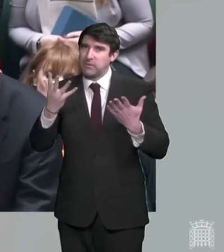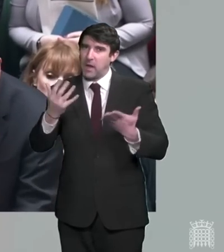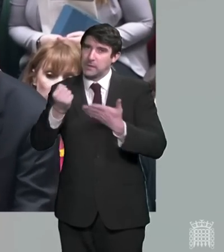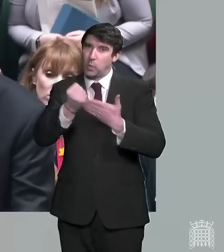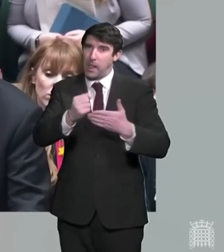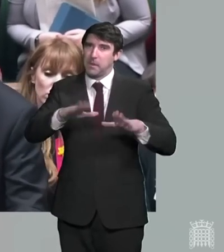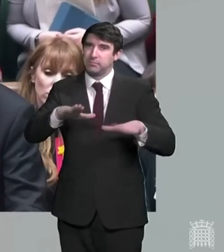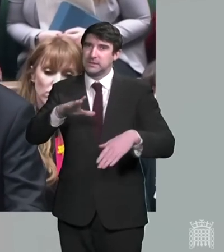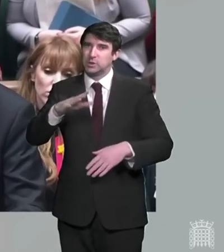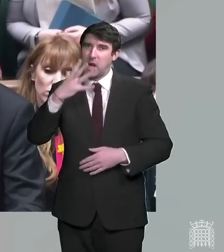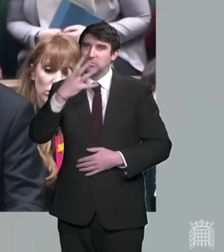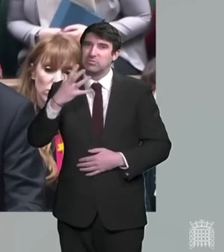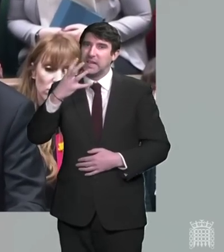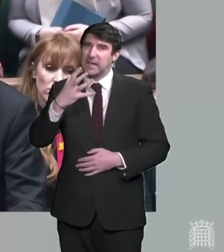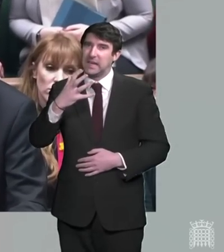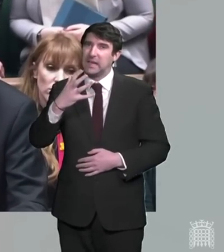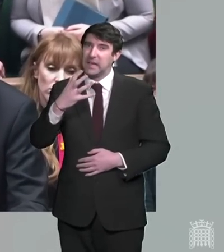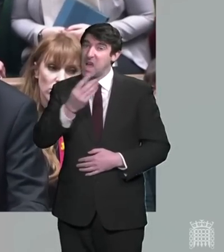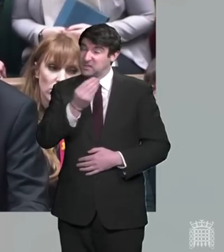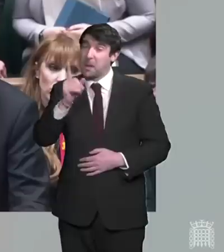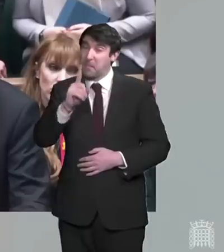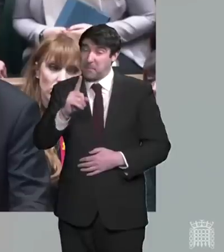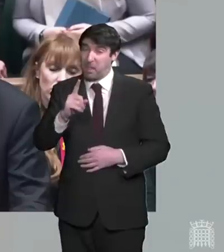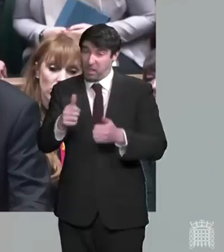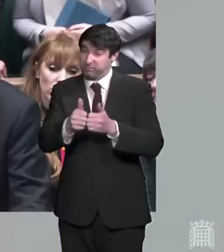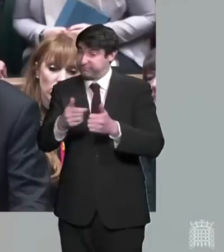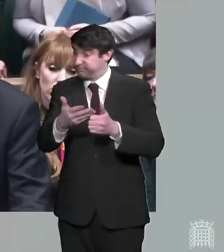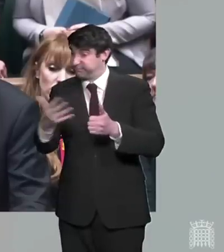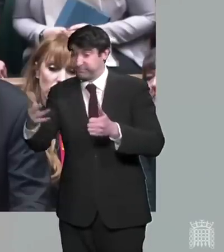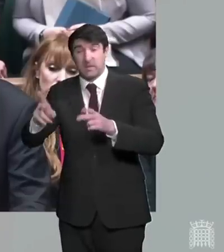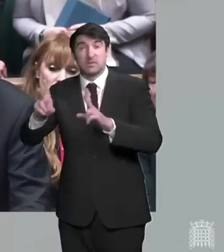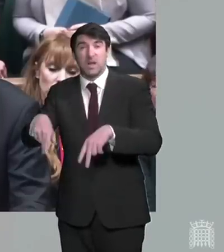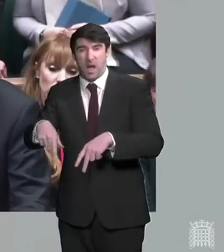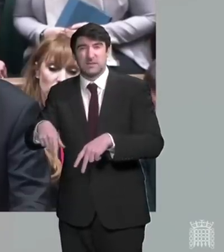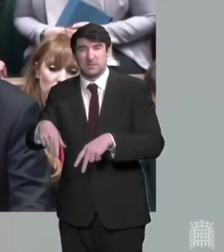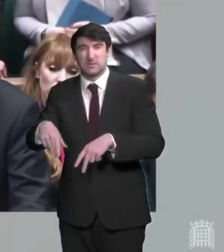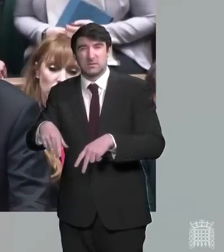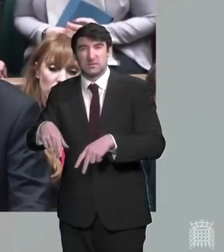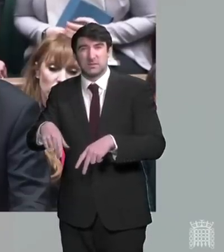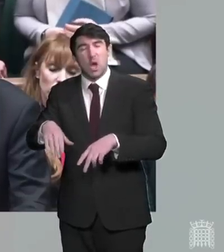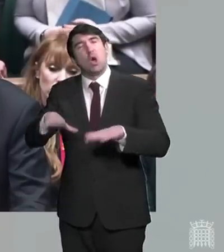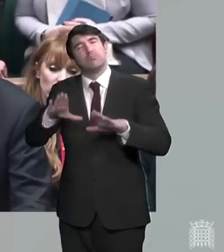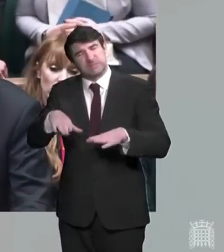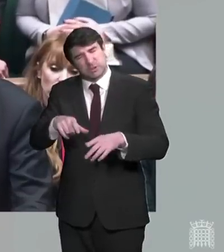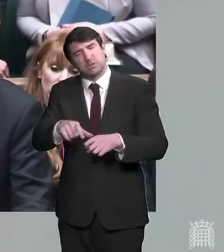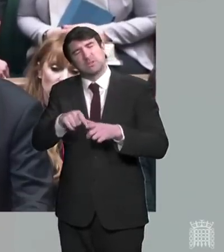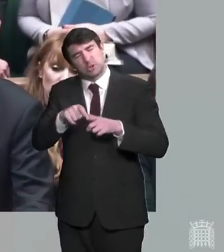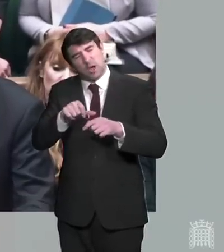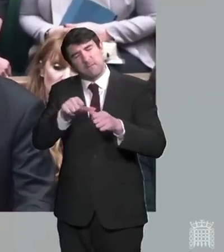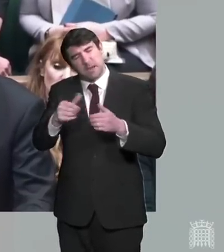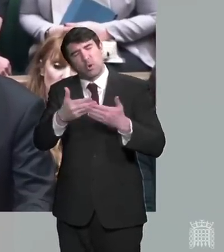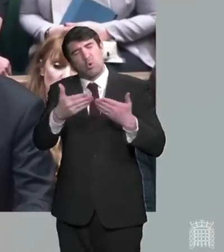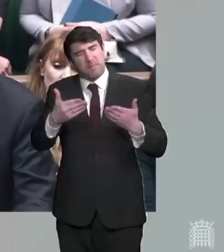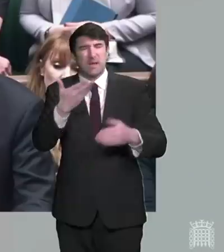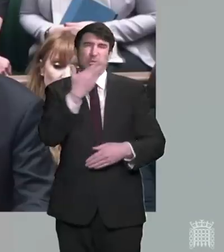country, or who tragically lost loved ones. The country deserves better. The COVID inquiry